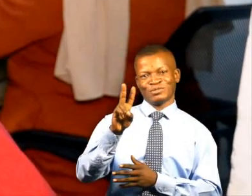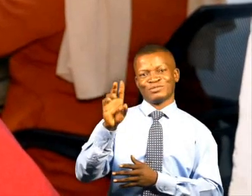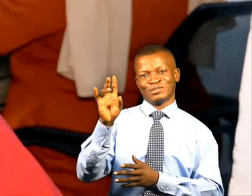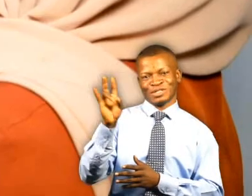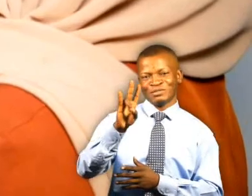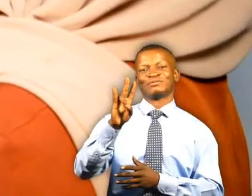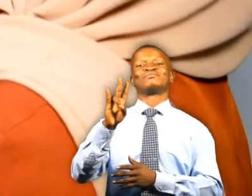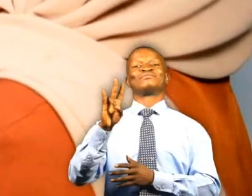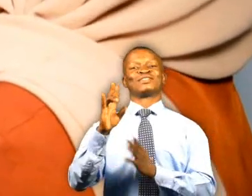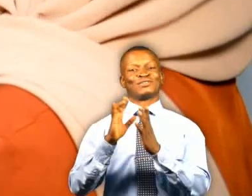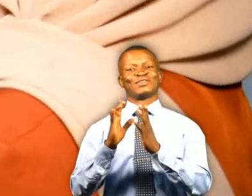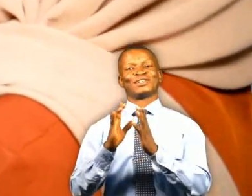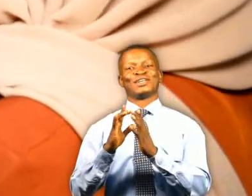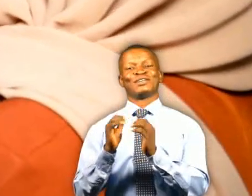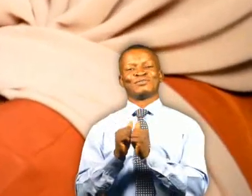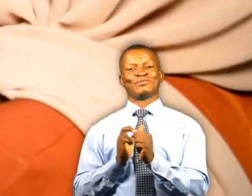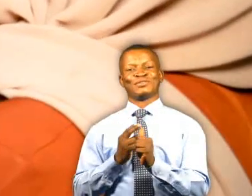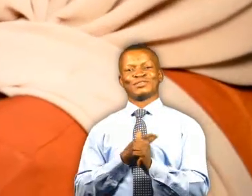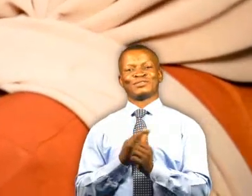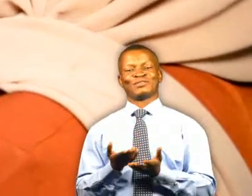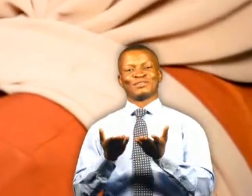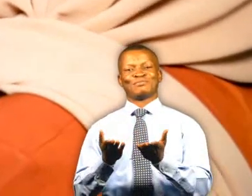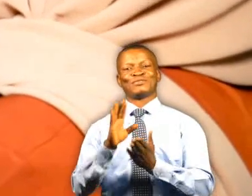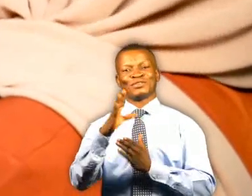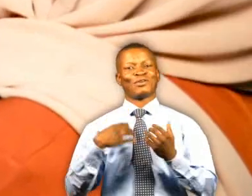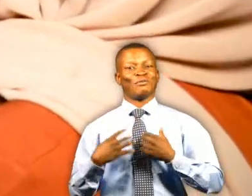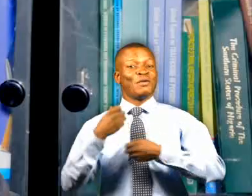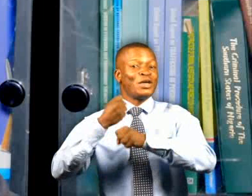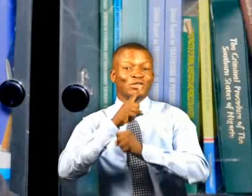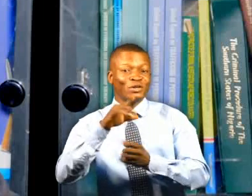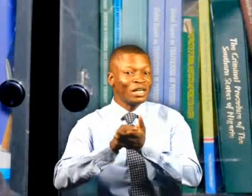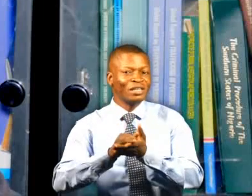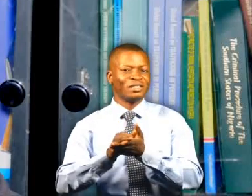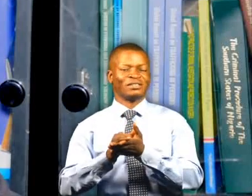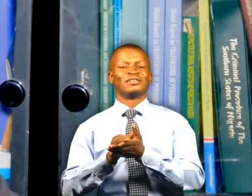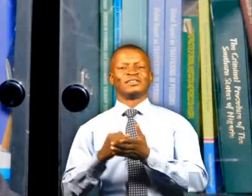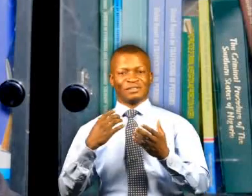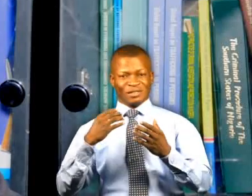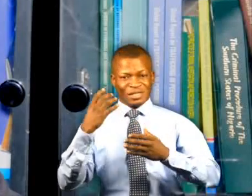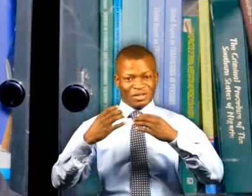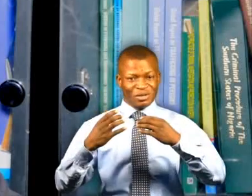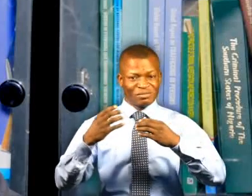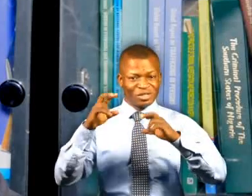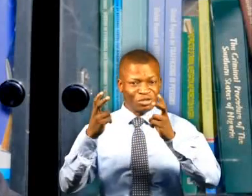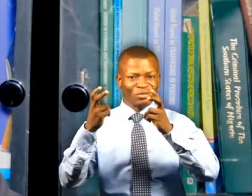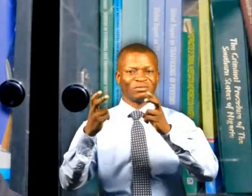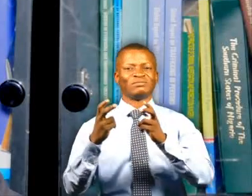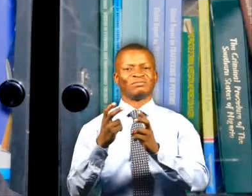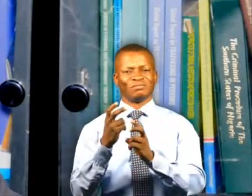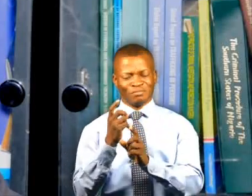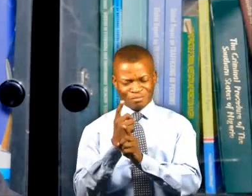627 so that they can reach us and lodge any complaint they have. And we ensure that the case is